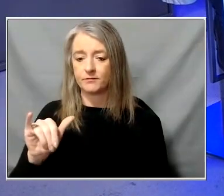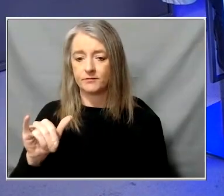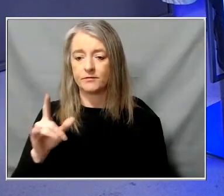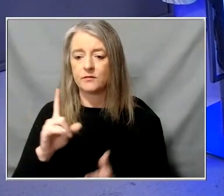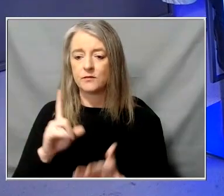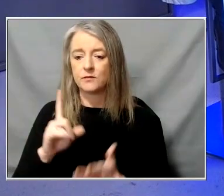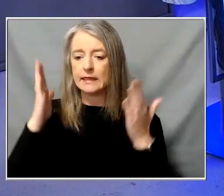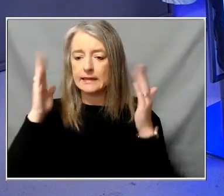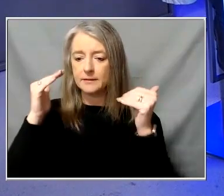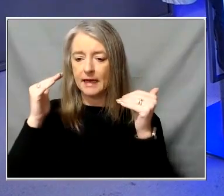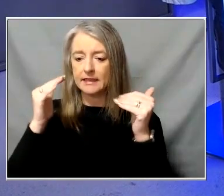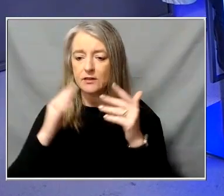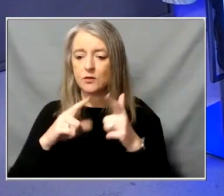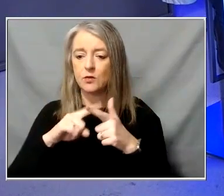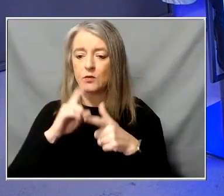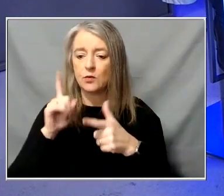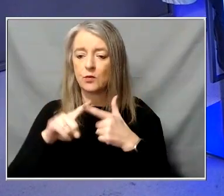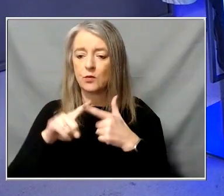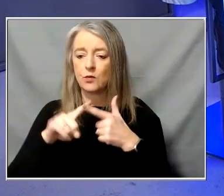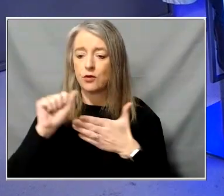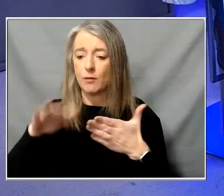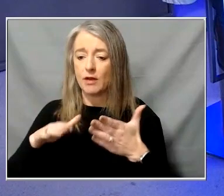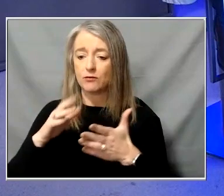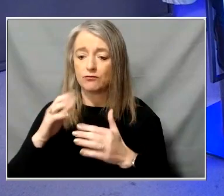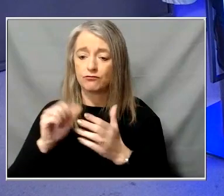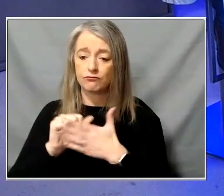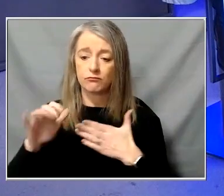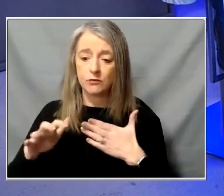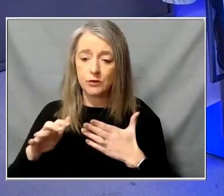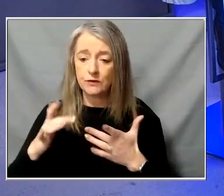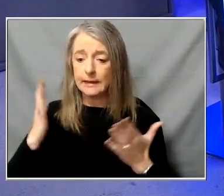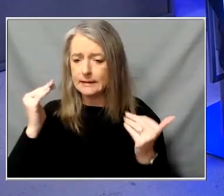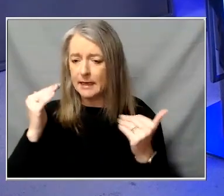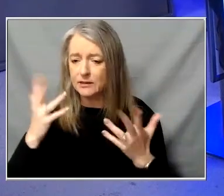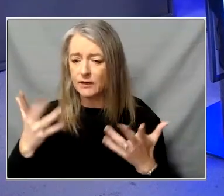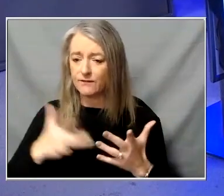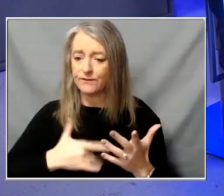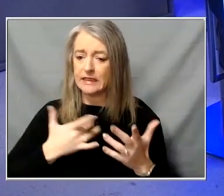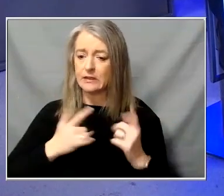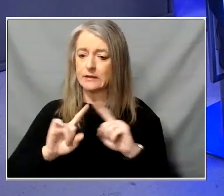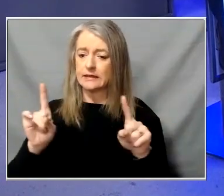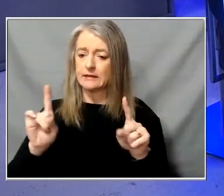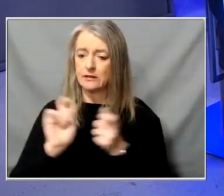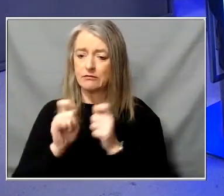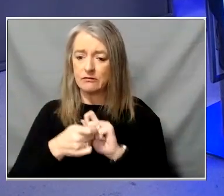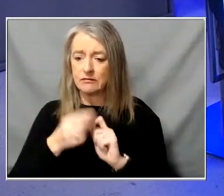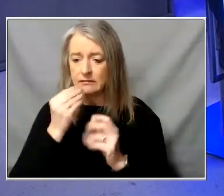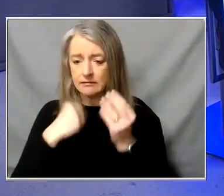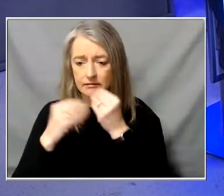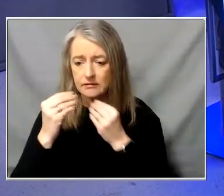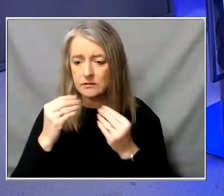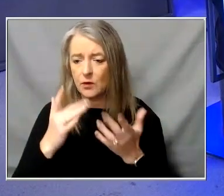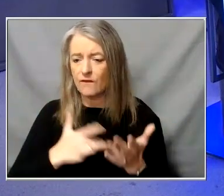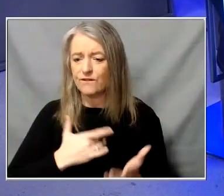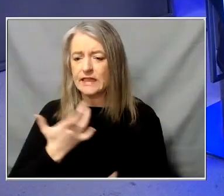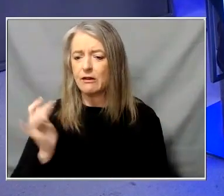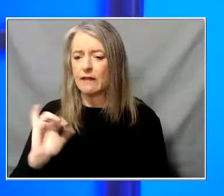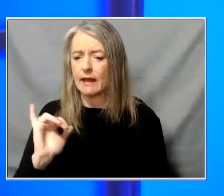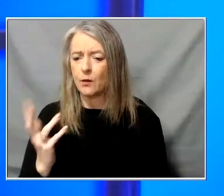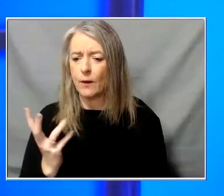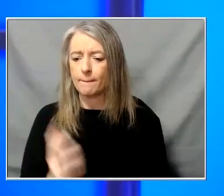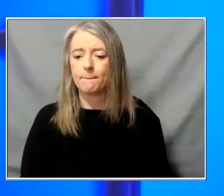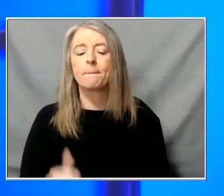the liver and the pancreas, and that can be very serious. And so there's a pretty wide spectrum that people with gallstones can